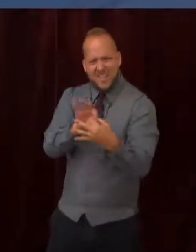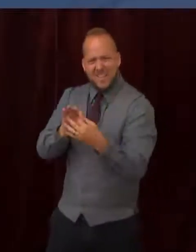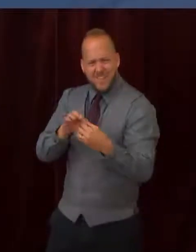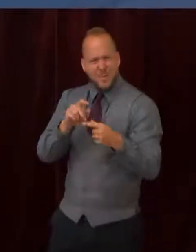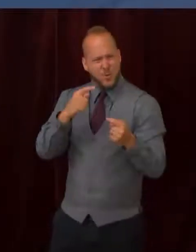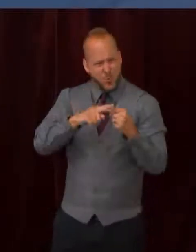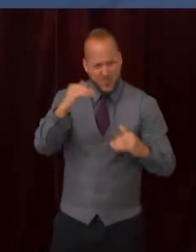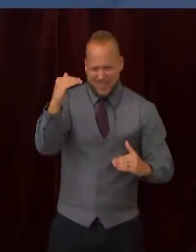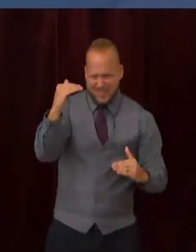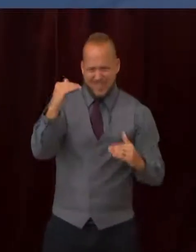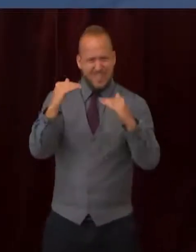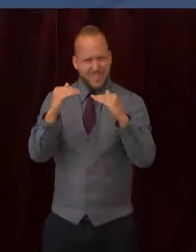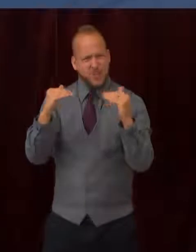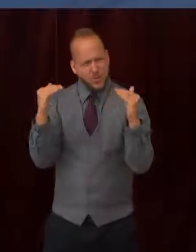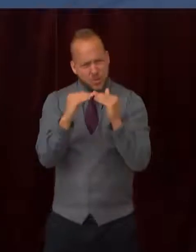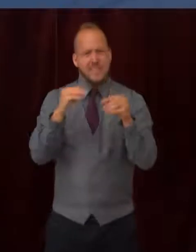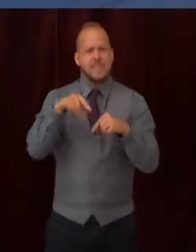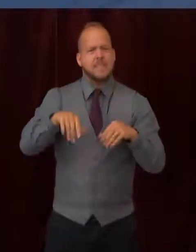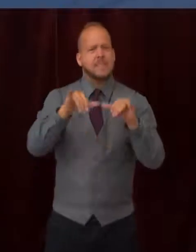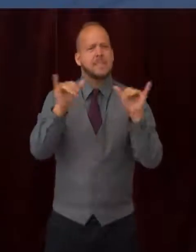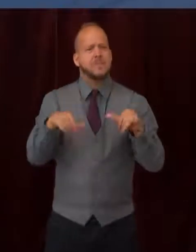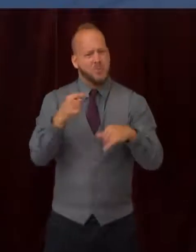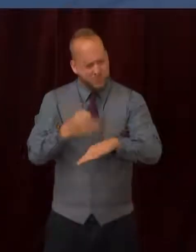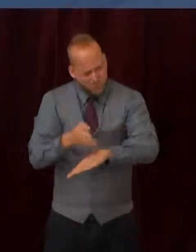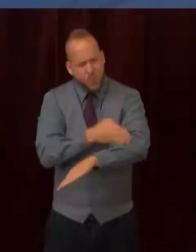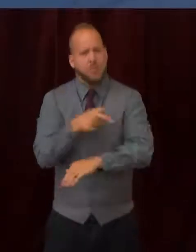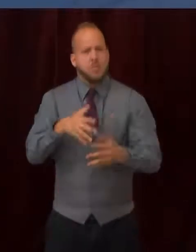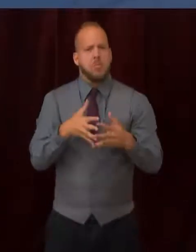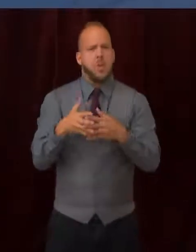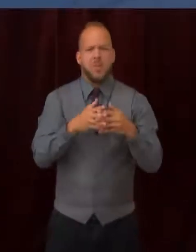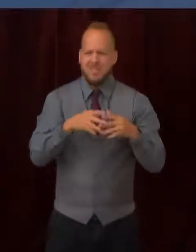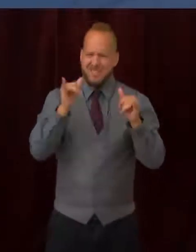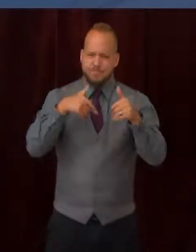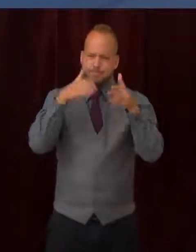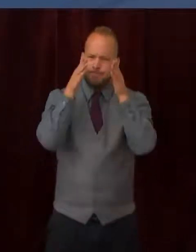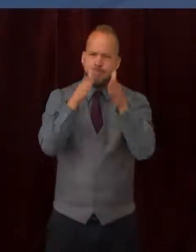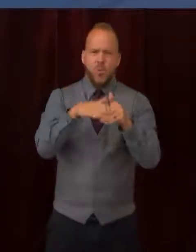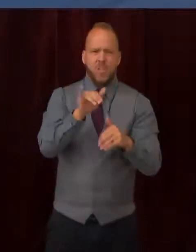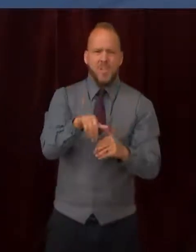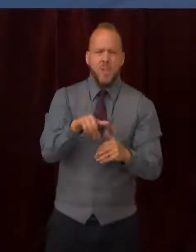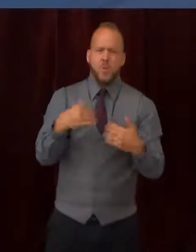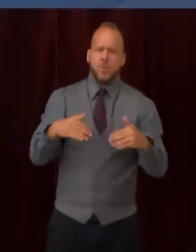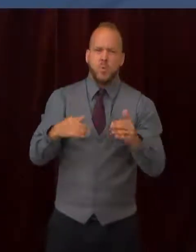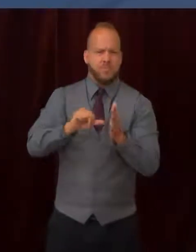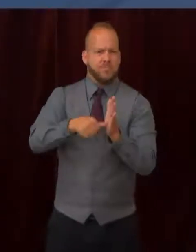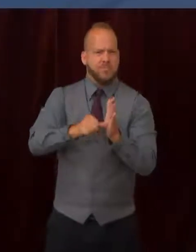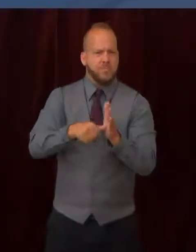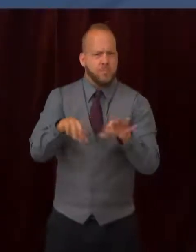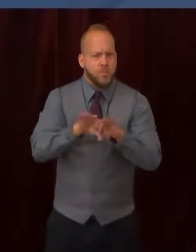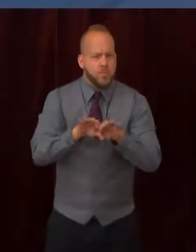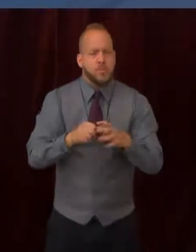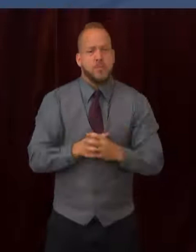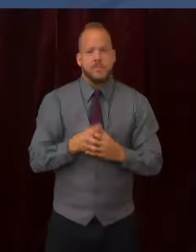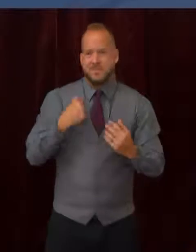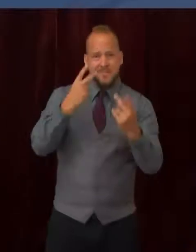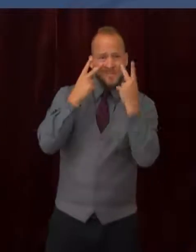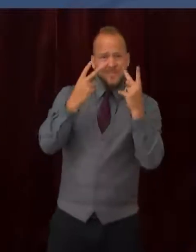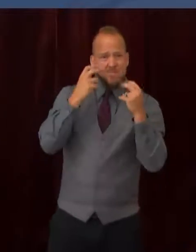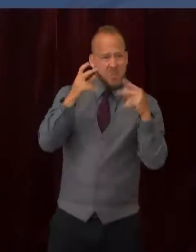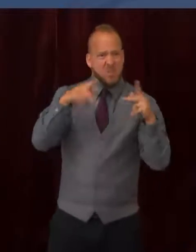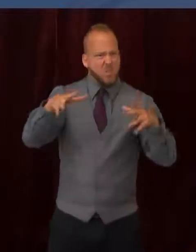believe what we've seen in this outpouring of anger is not just